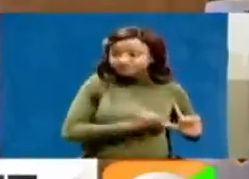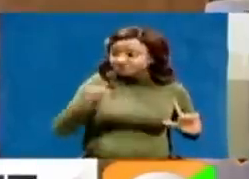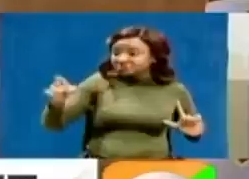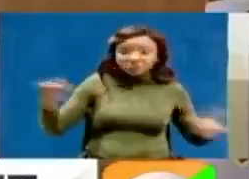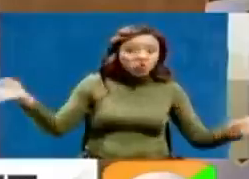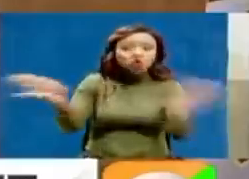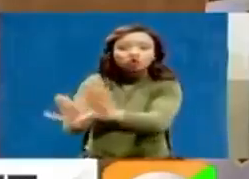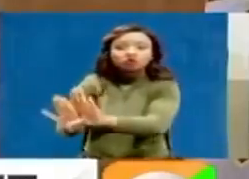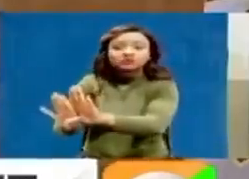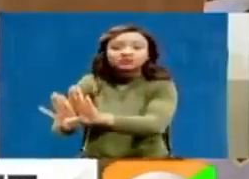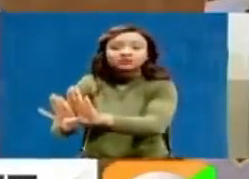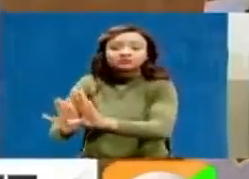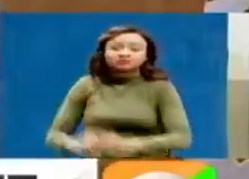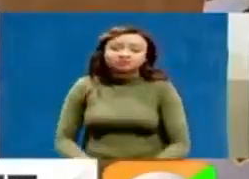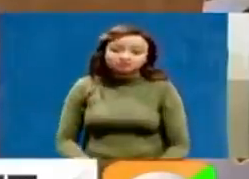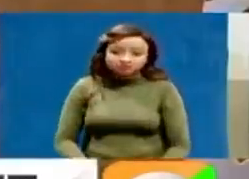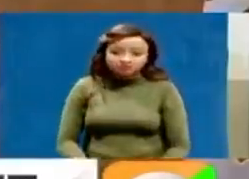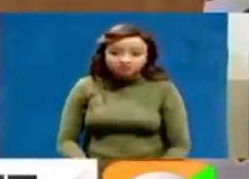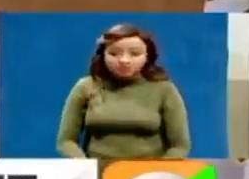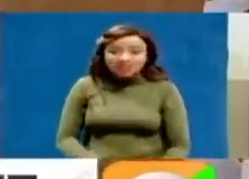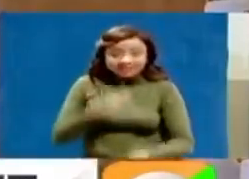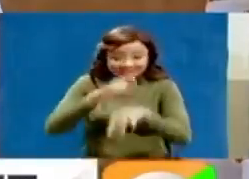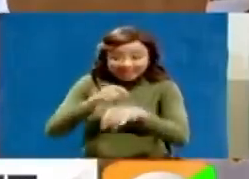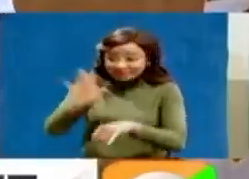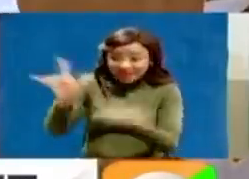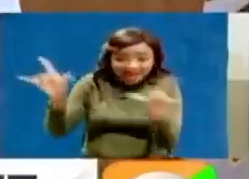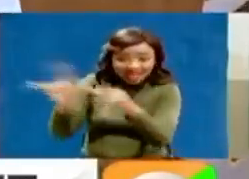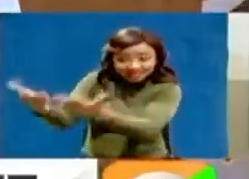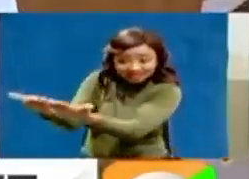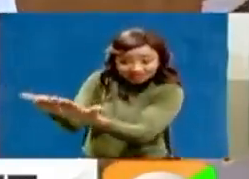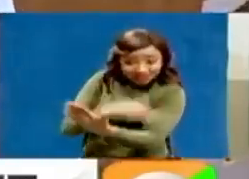those withdrawals shall be permanent.